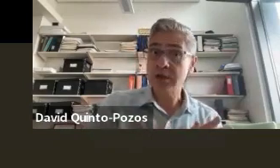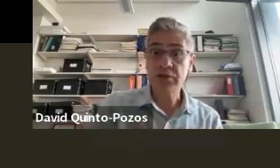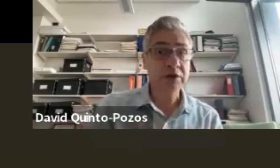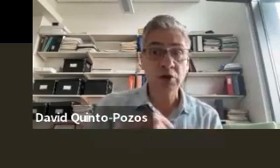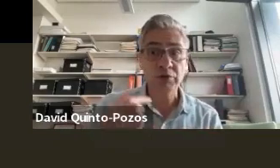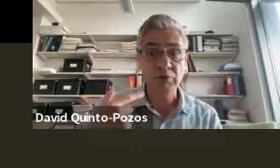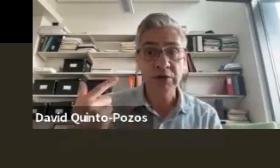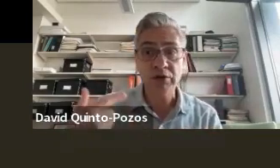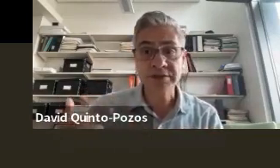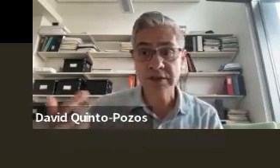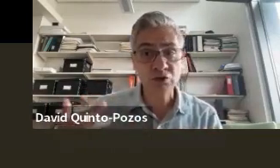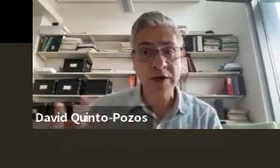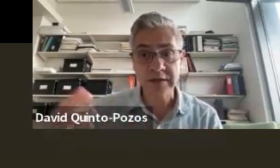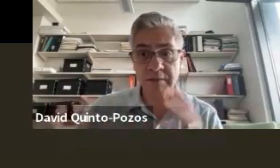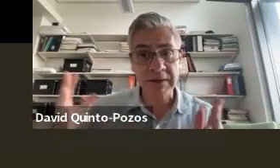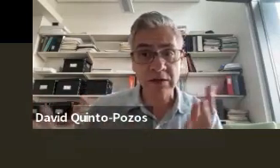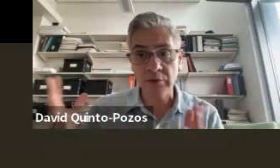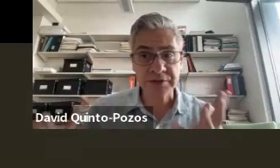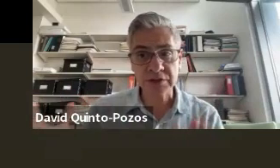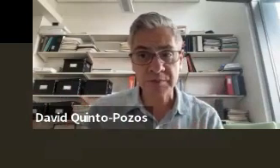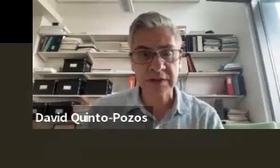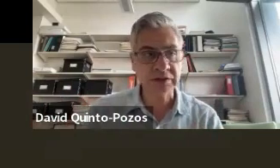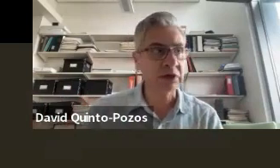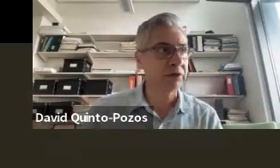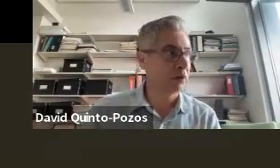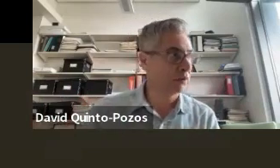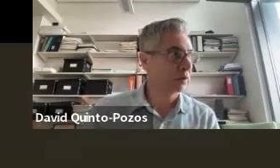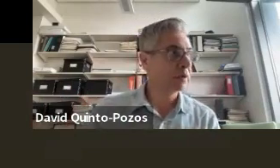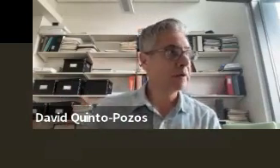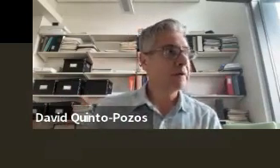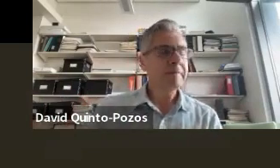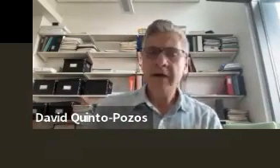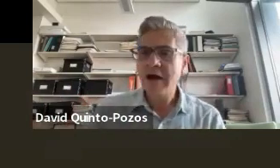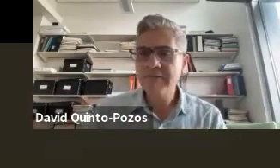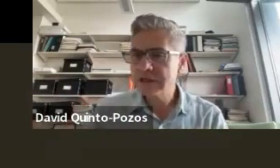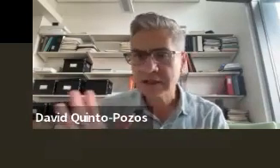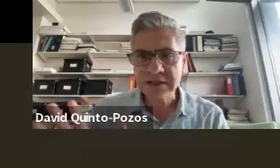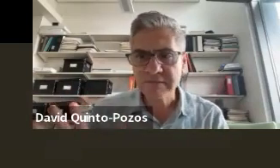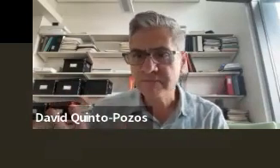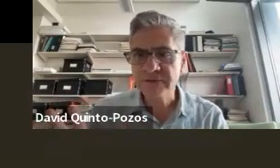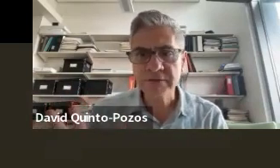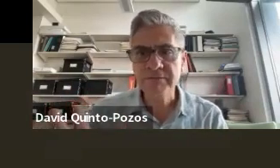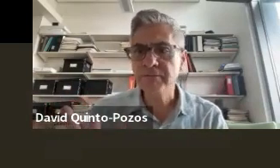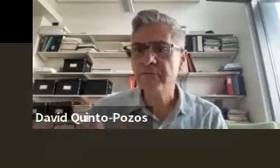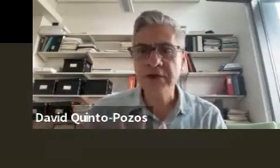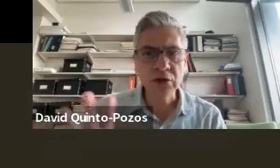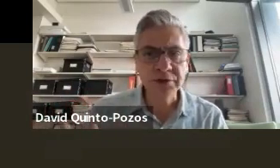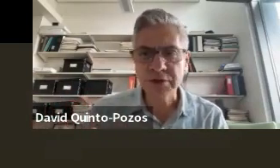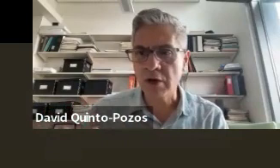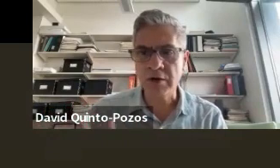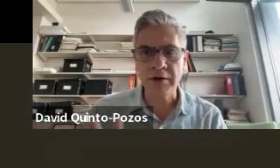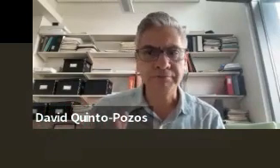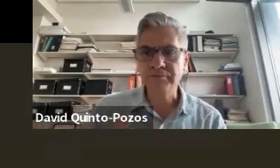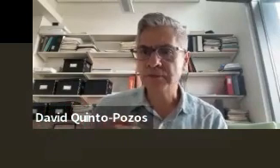page one so that your reader isn't trying to make all those interpretations on their own. Obviously, some